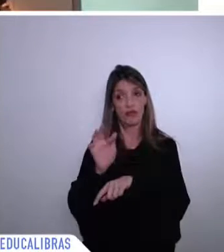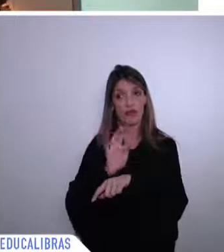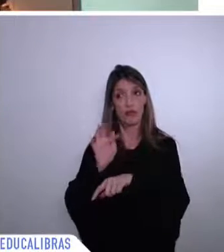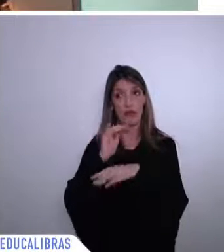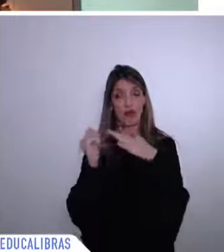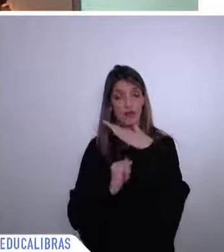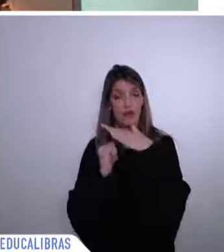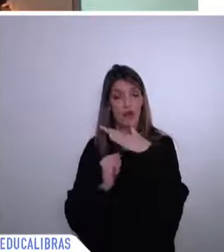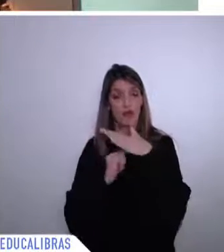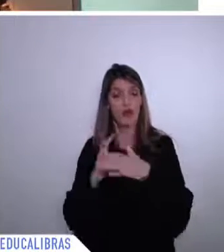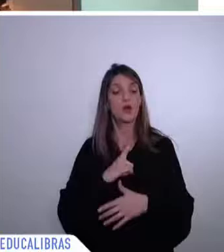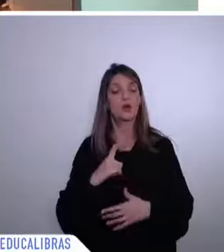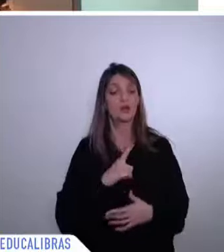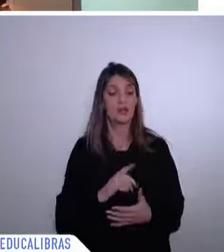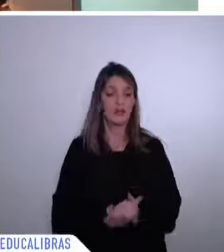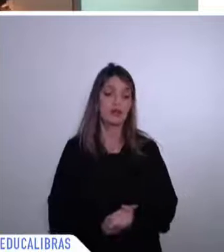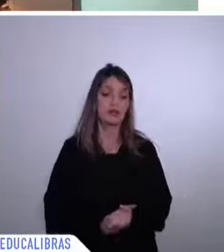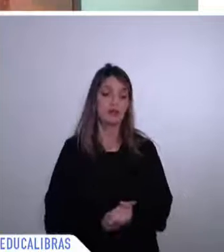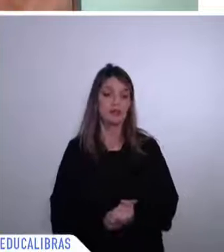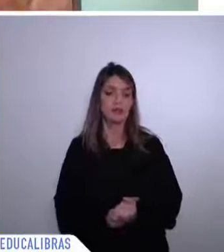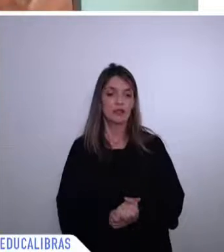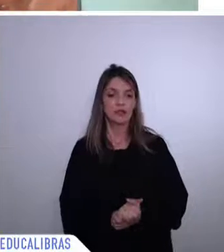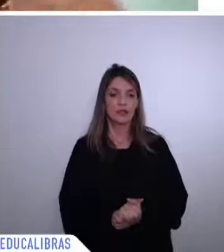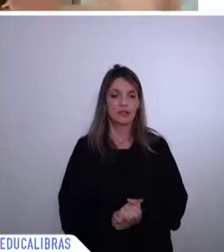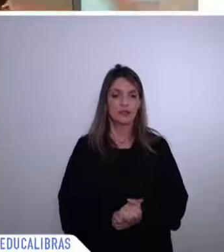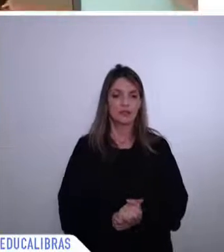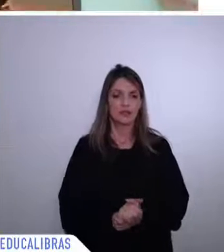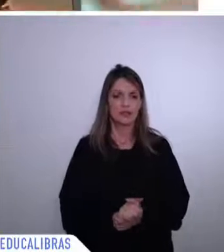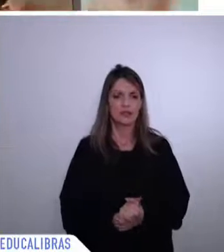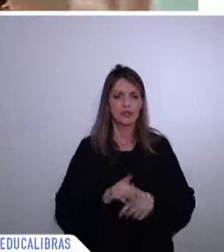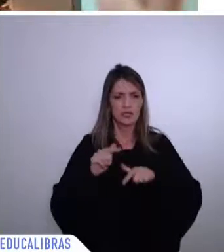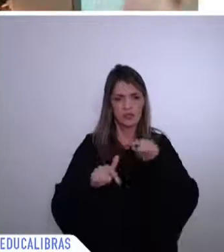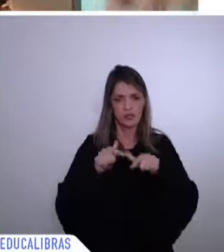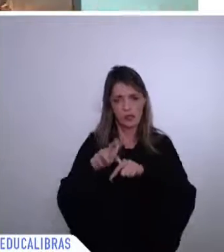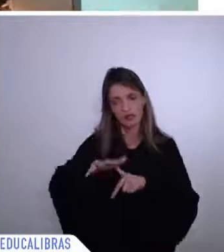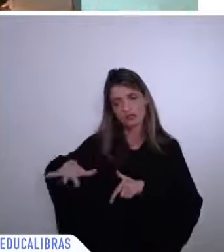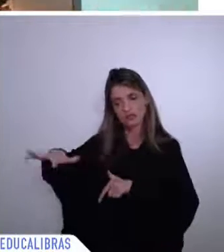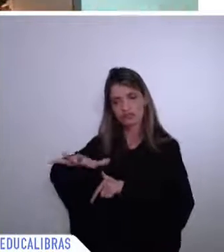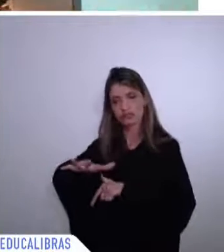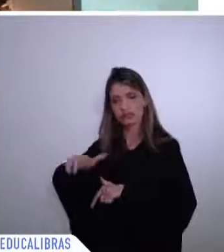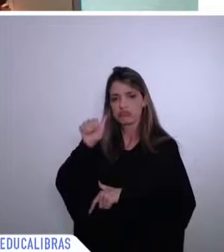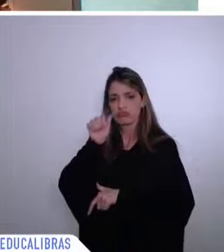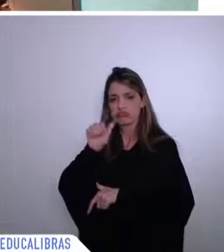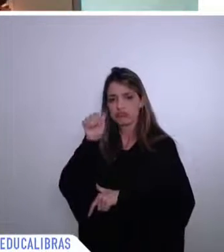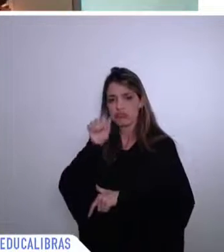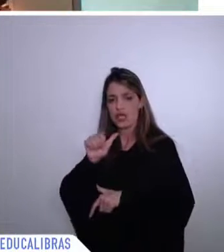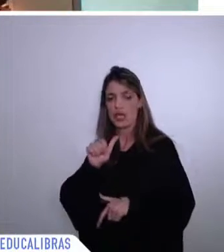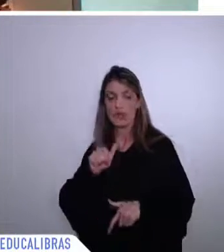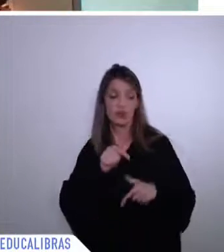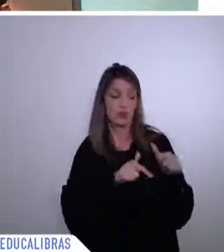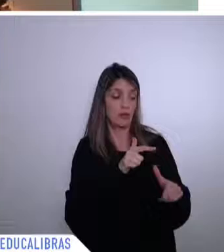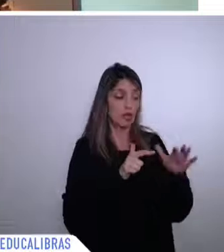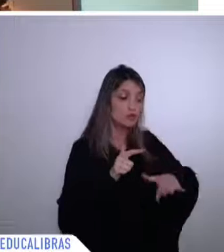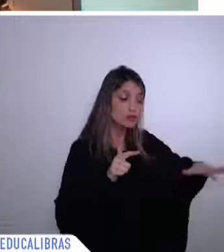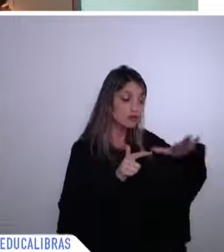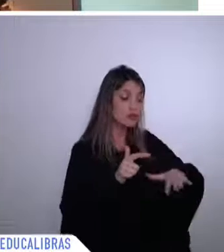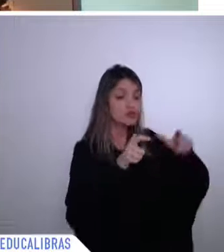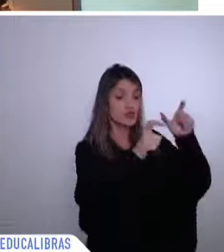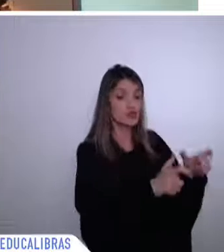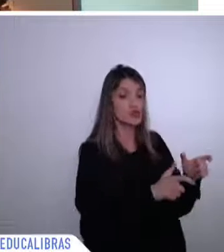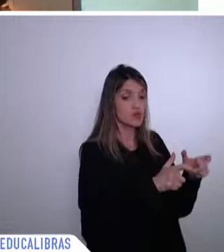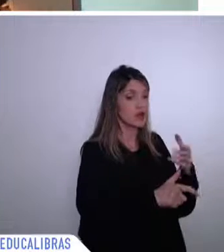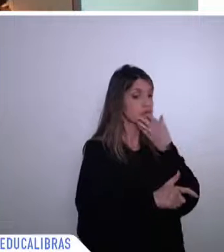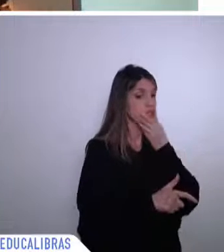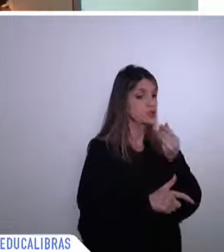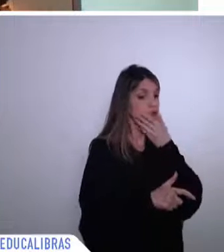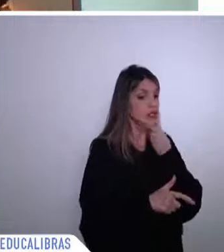management positions, formally and informally. We have occupational segmentation and segmentation of places